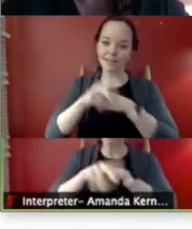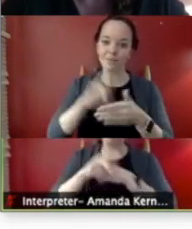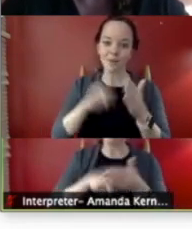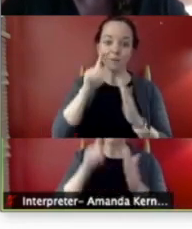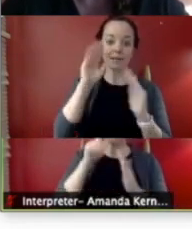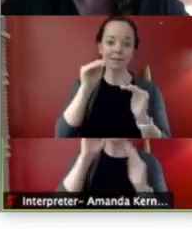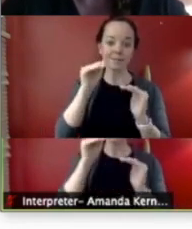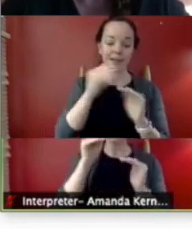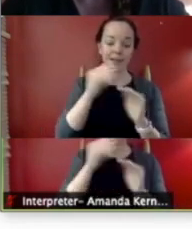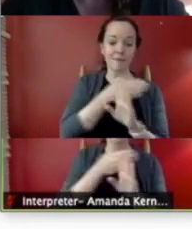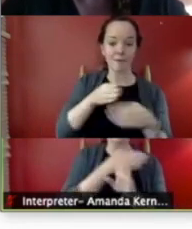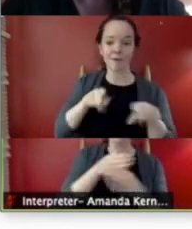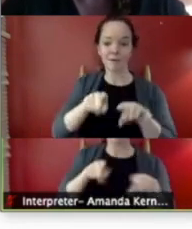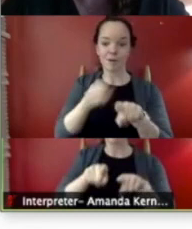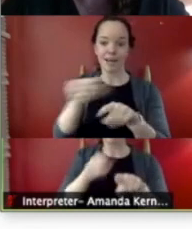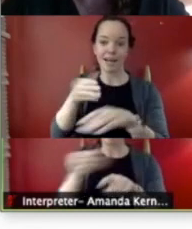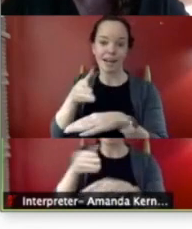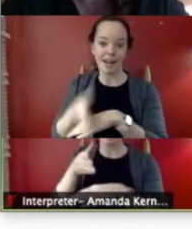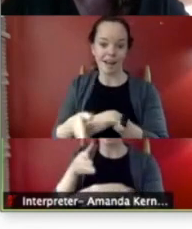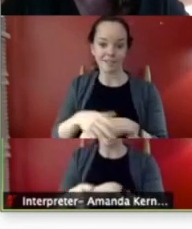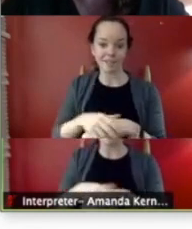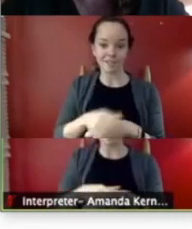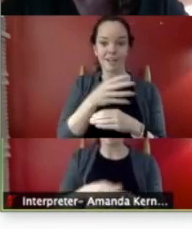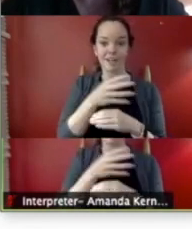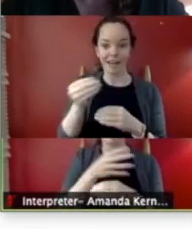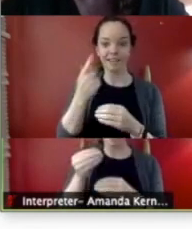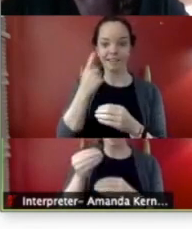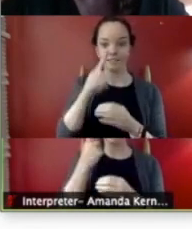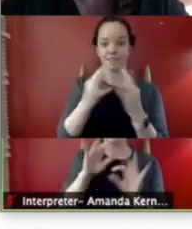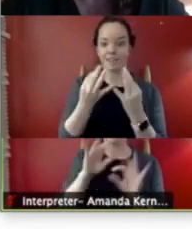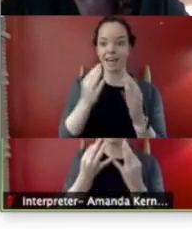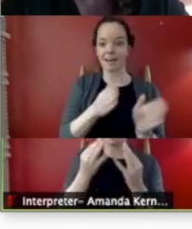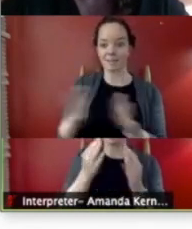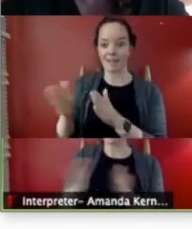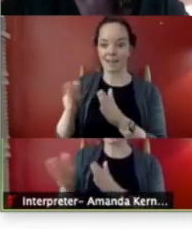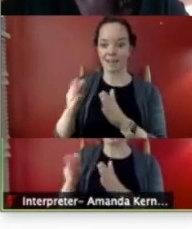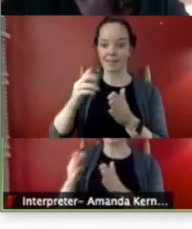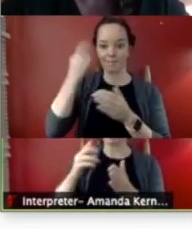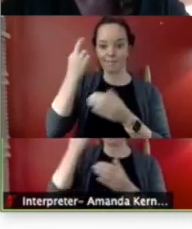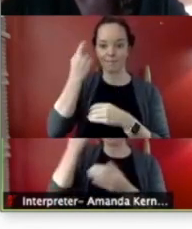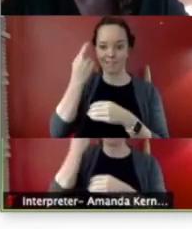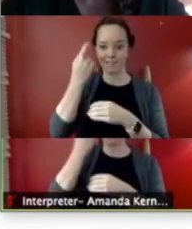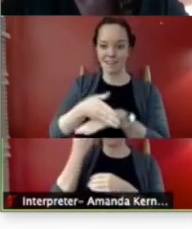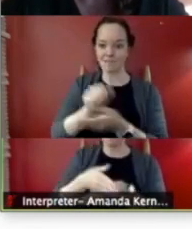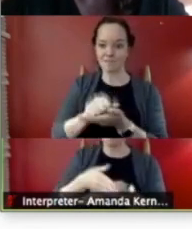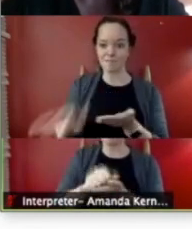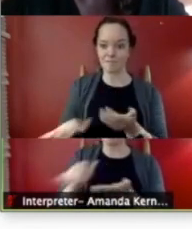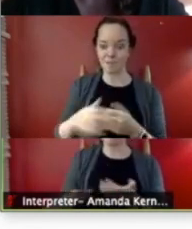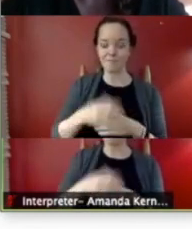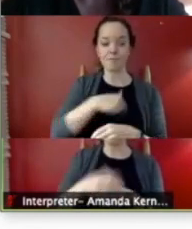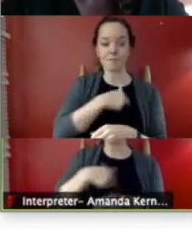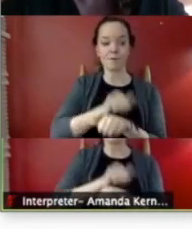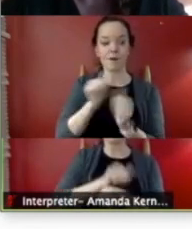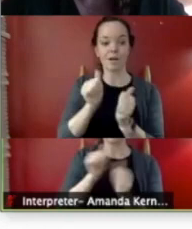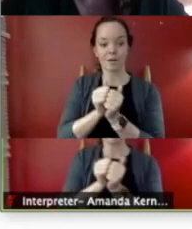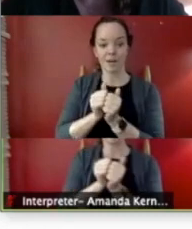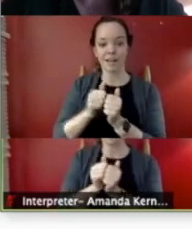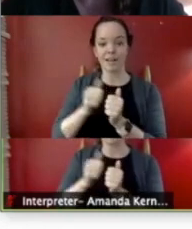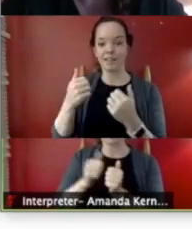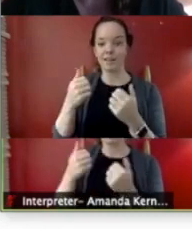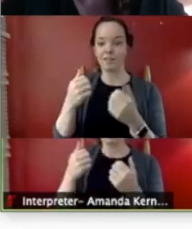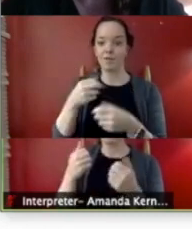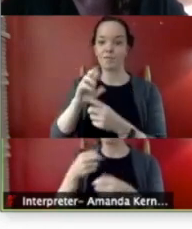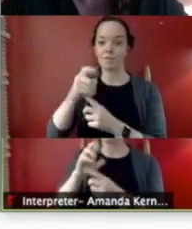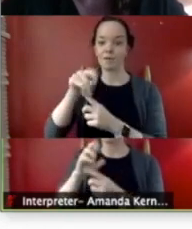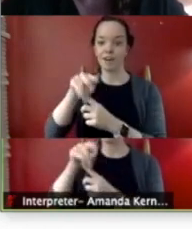as resources for family planning post-removal. Now, we're working with the Reproductive Health Access Project to create such a resource, which will